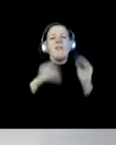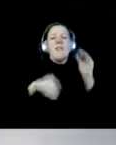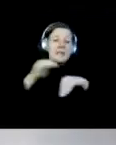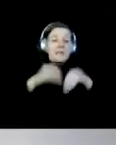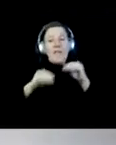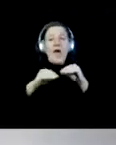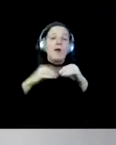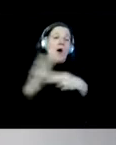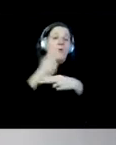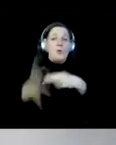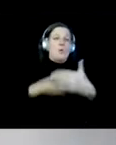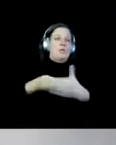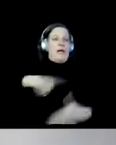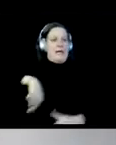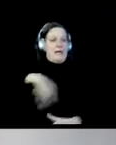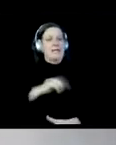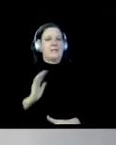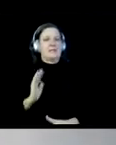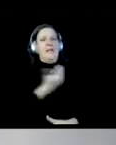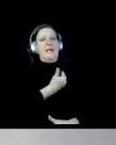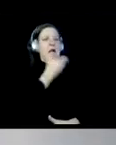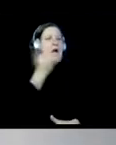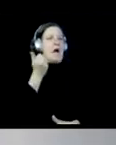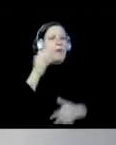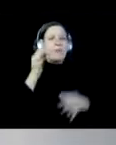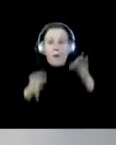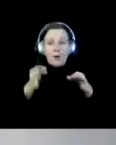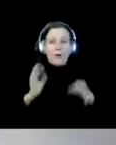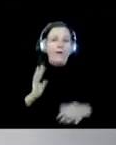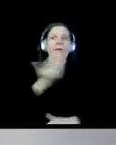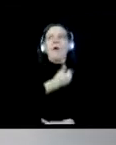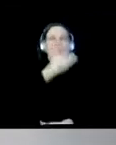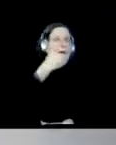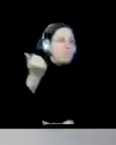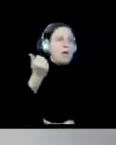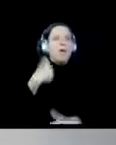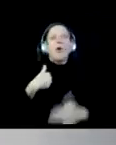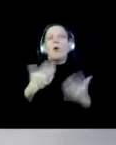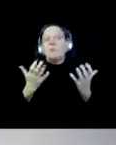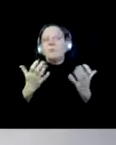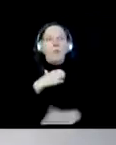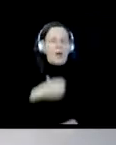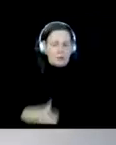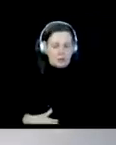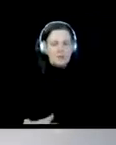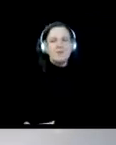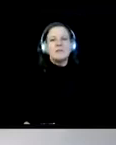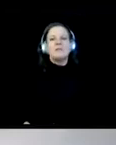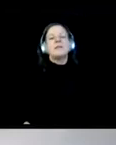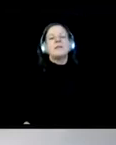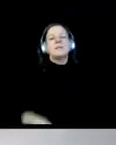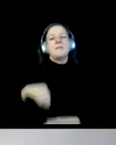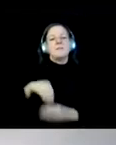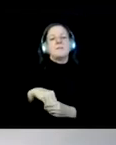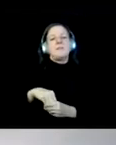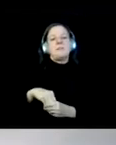better judgment and better wishes. So in soft film, which is the earliest film that's in the show,